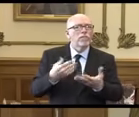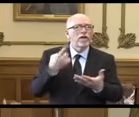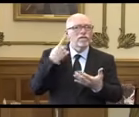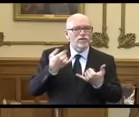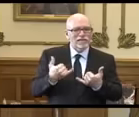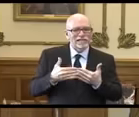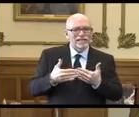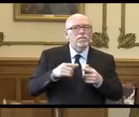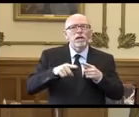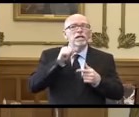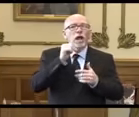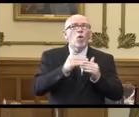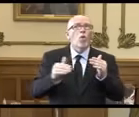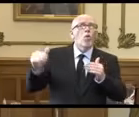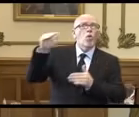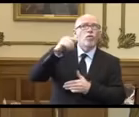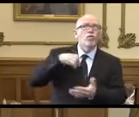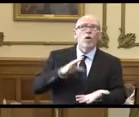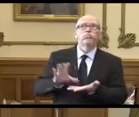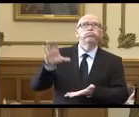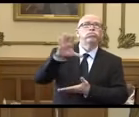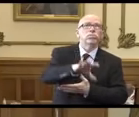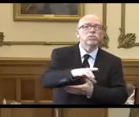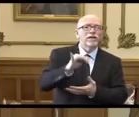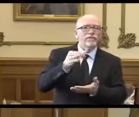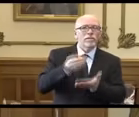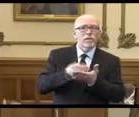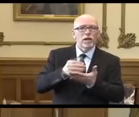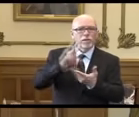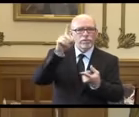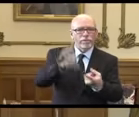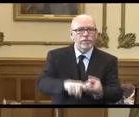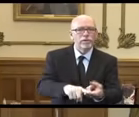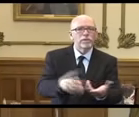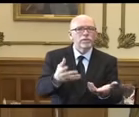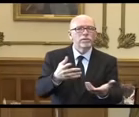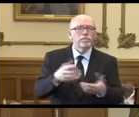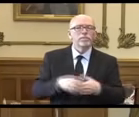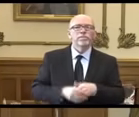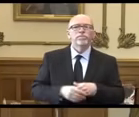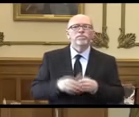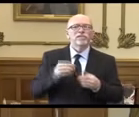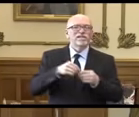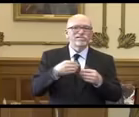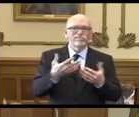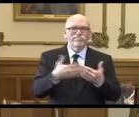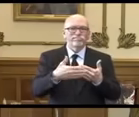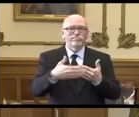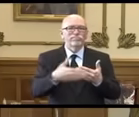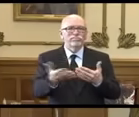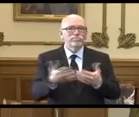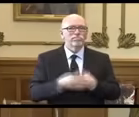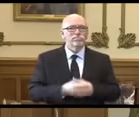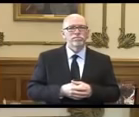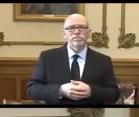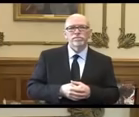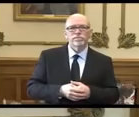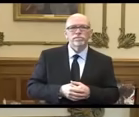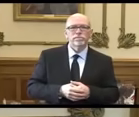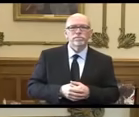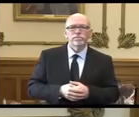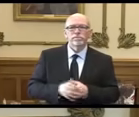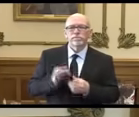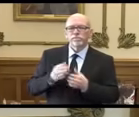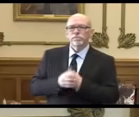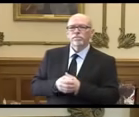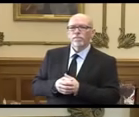not overextend ourselves when the revenues really start to decline over the coming days? Thank you,